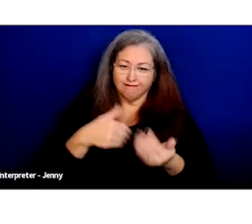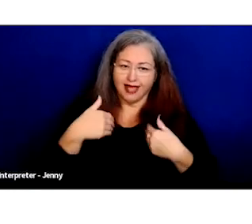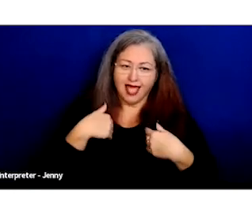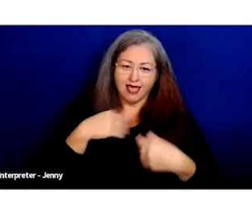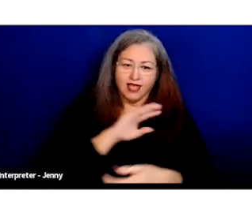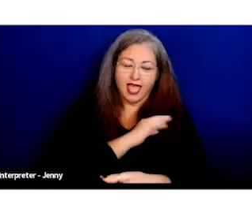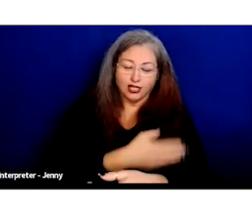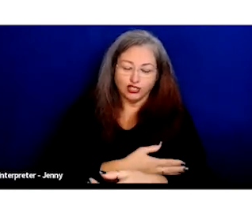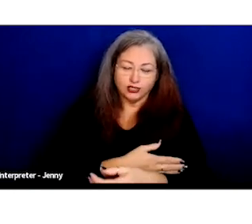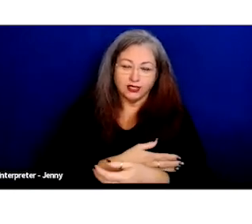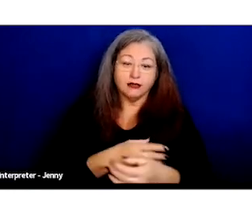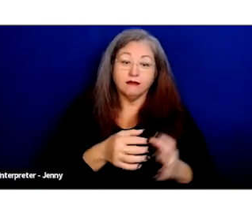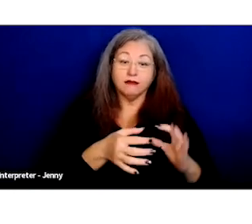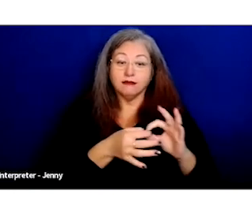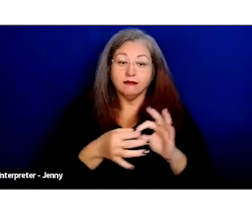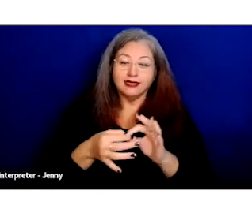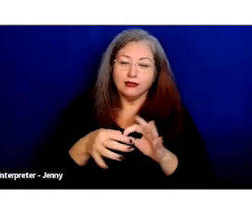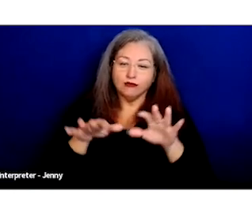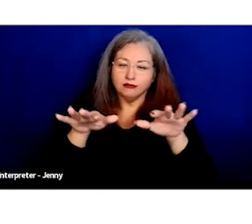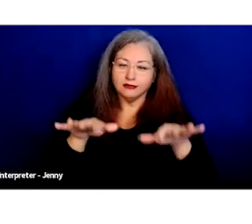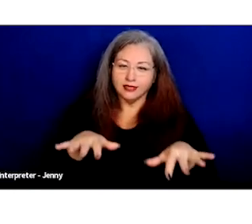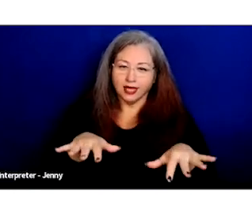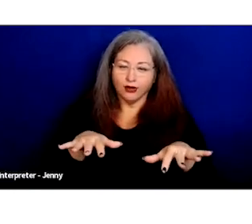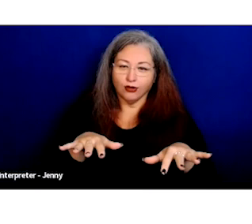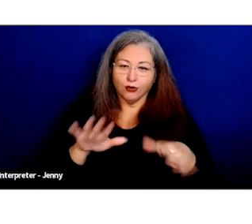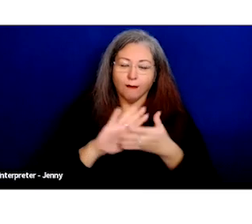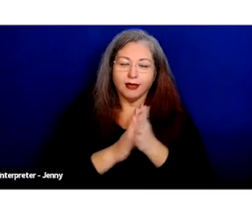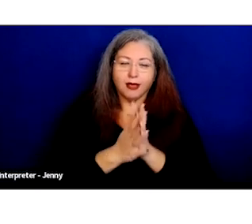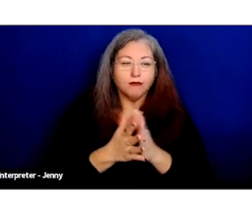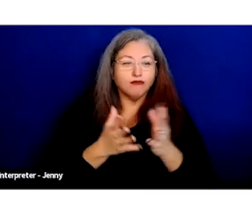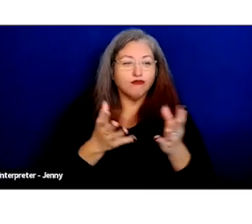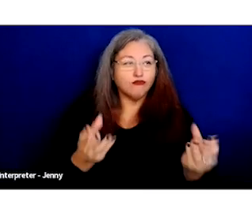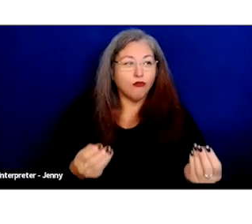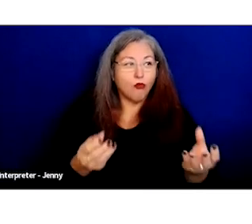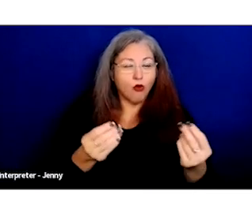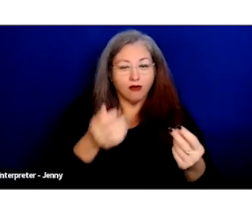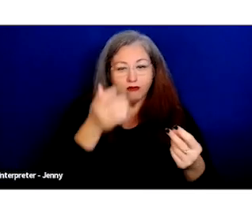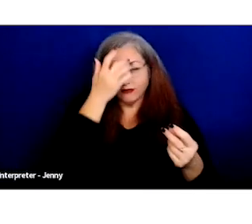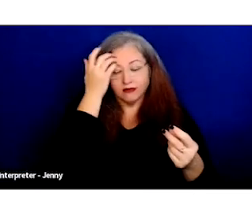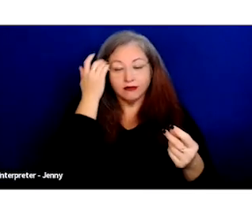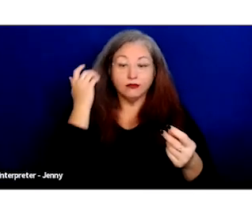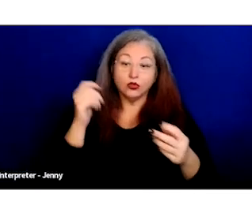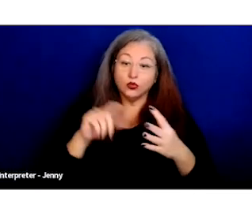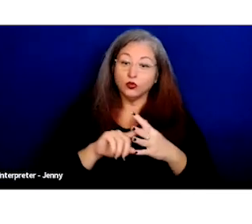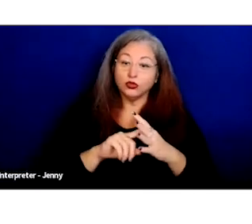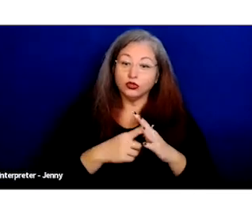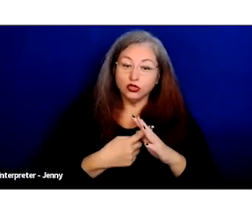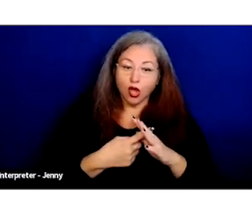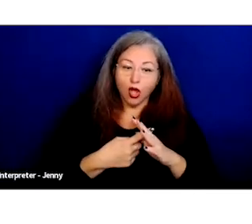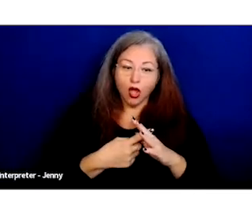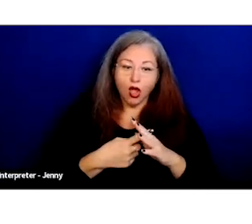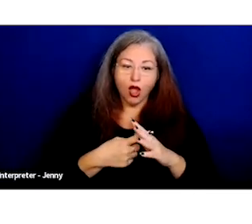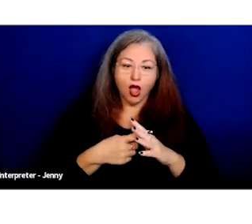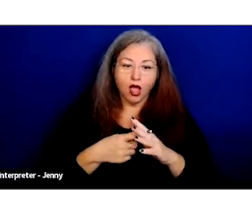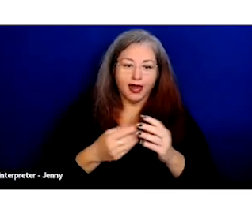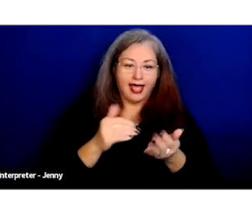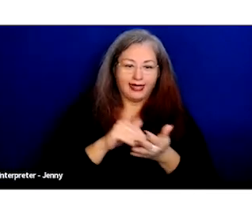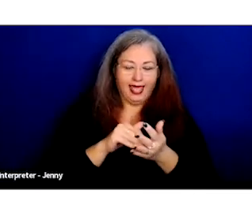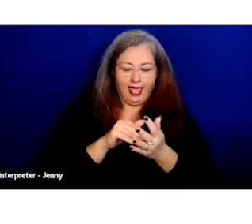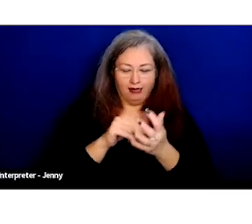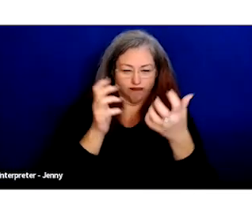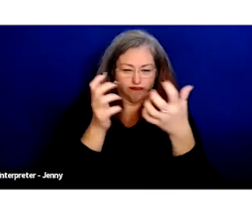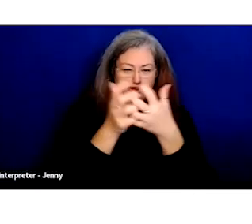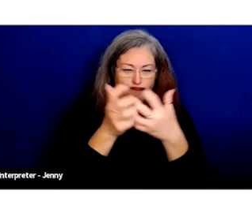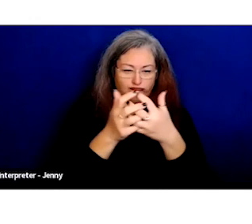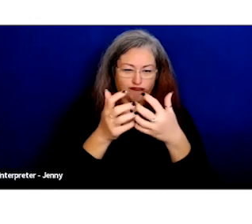everything settles. Everything becomes softer. Everything starts to try to recalibrate and harmonize